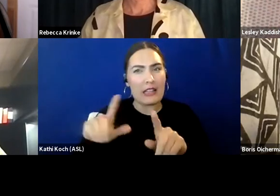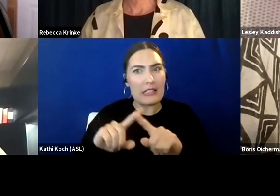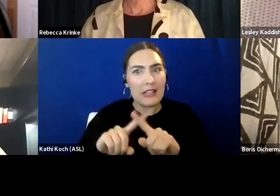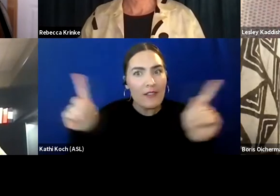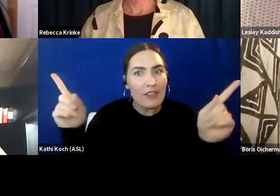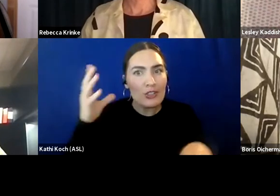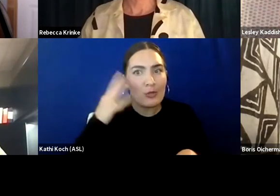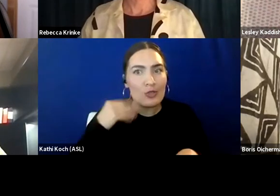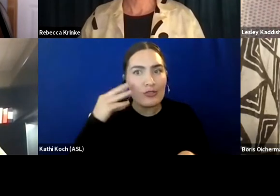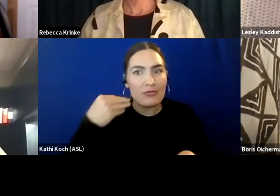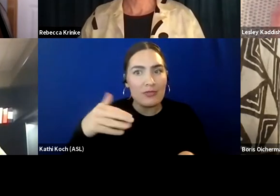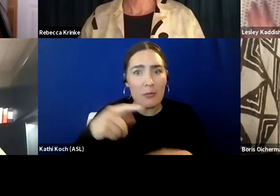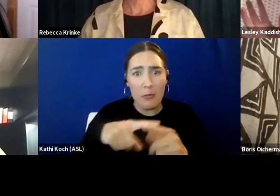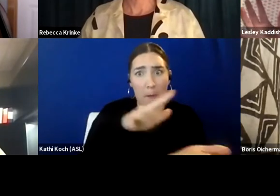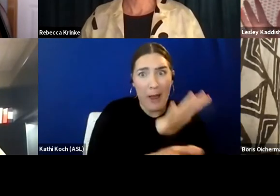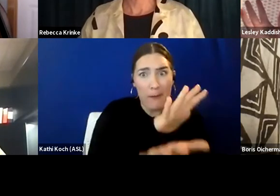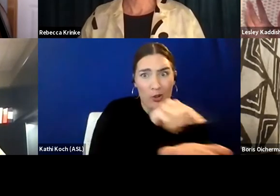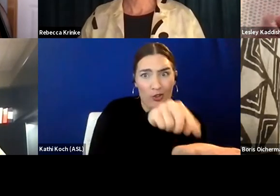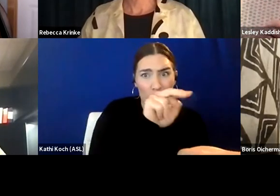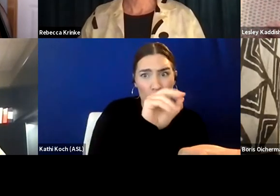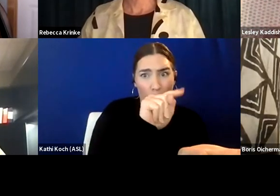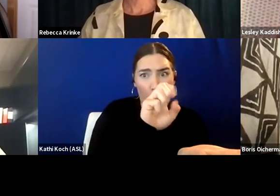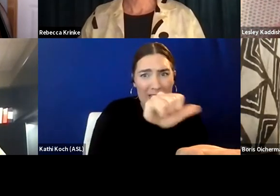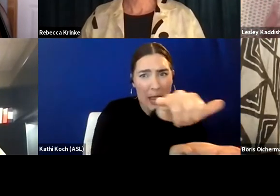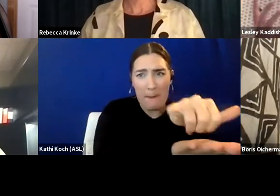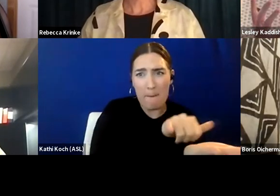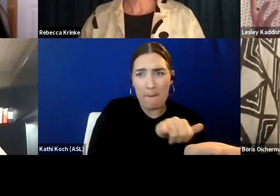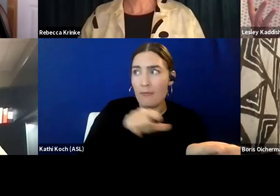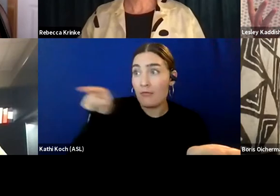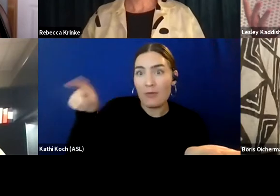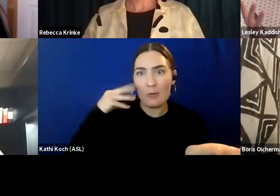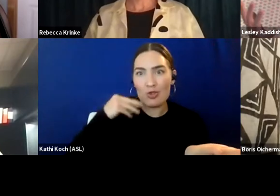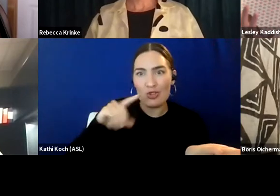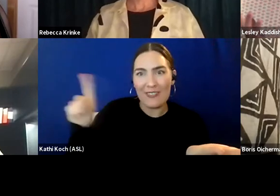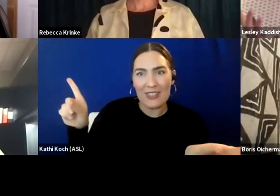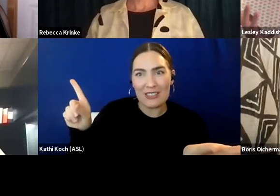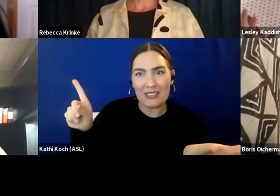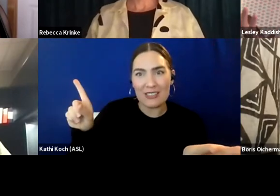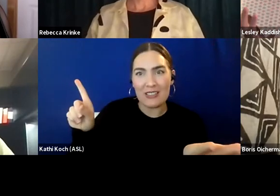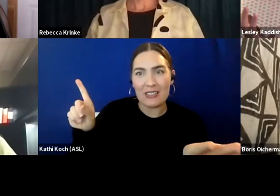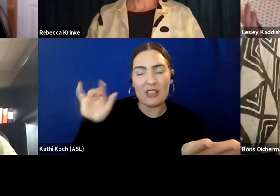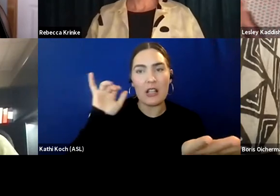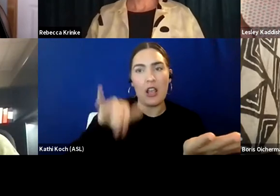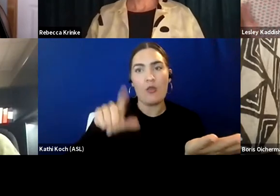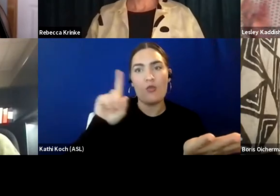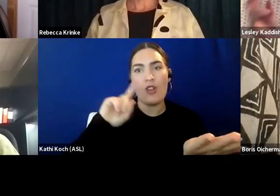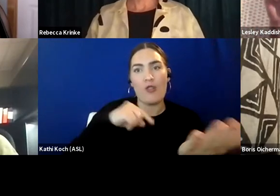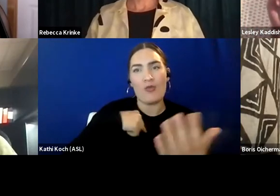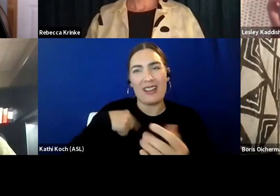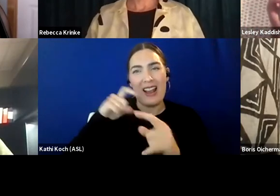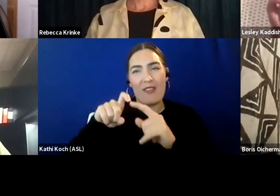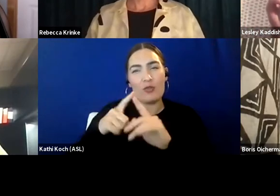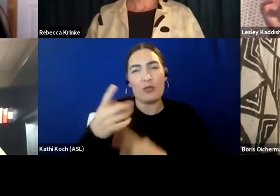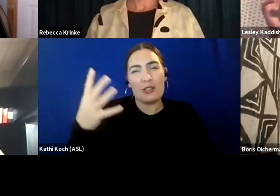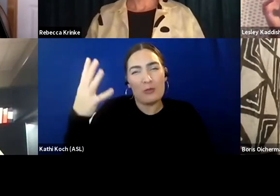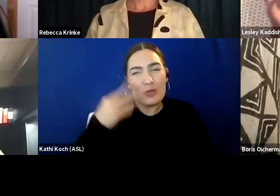that experience. And it's that ever growing appreciation and awareness of that mixture of